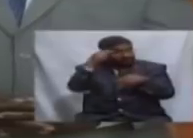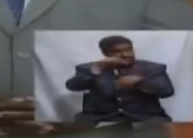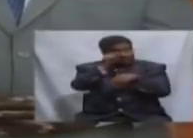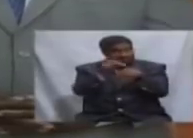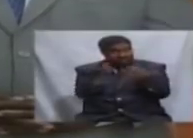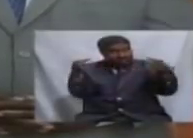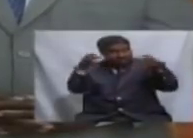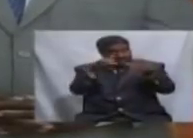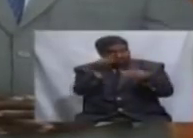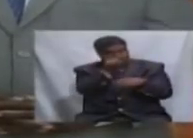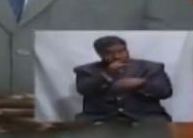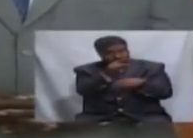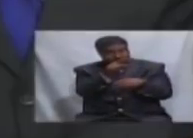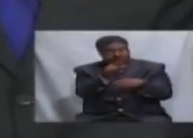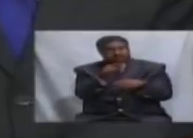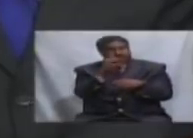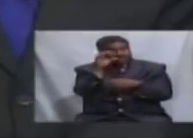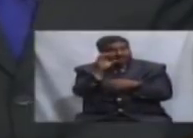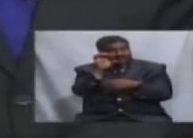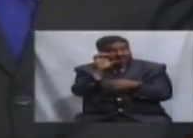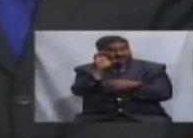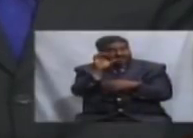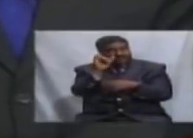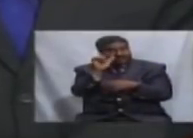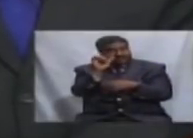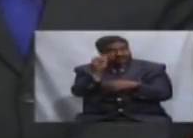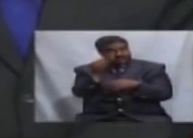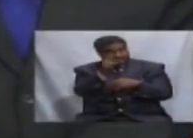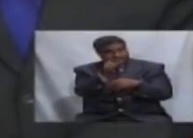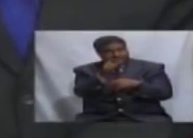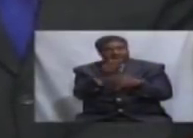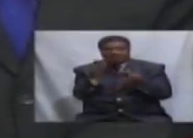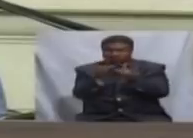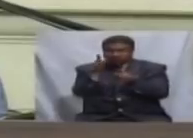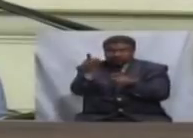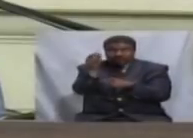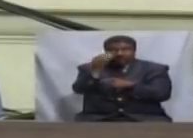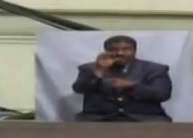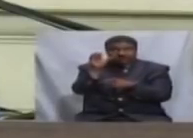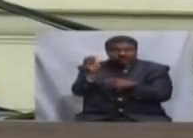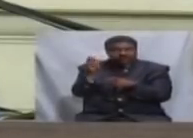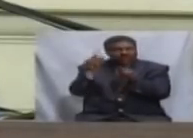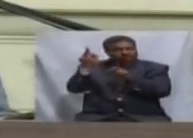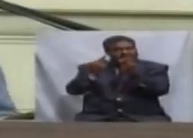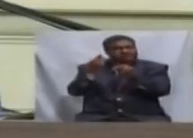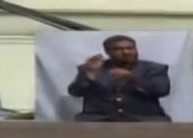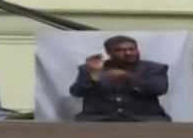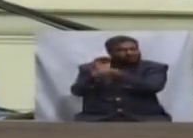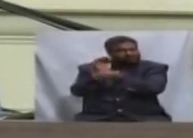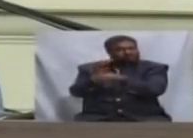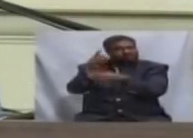the man in charge of the fight against corruption, I think,